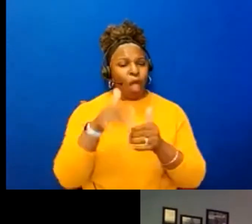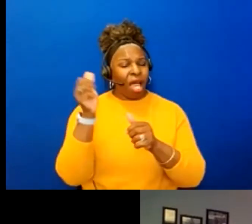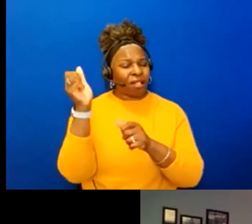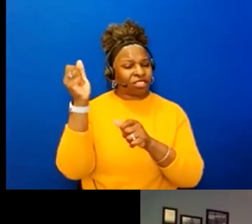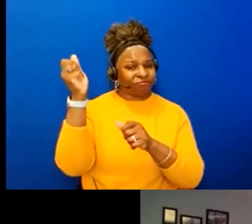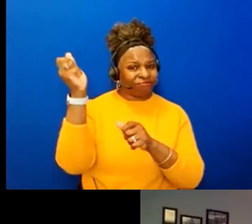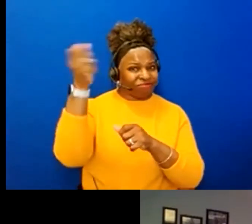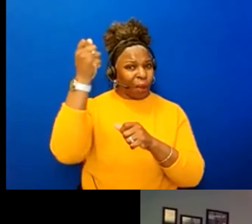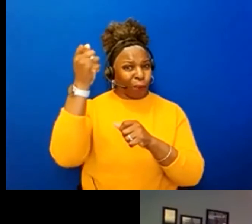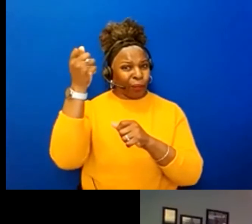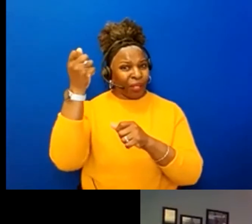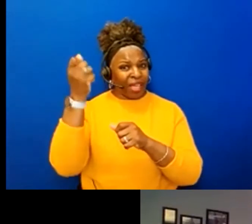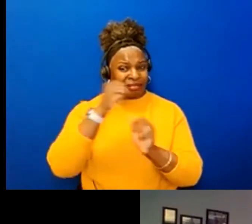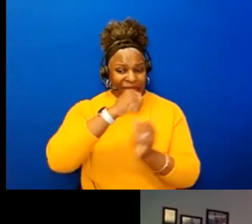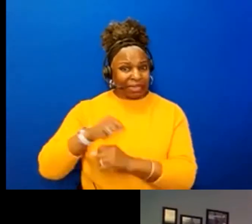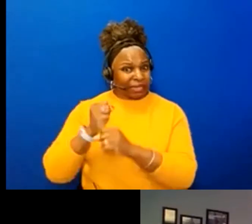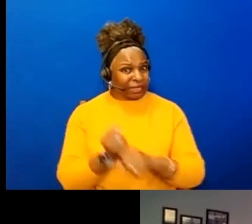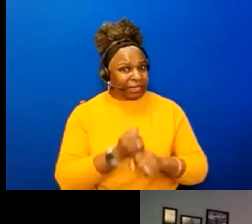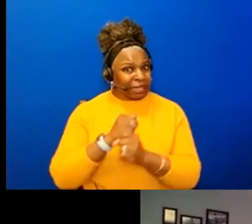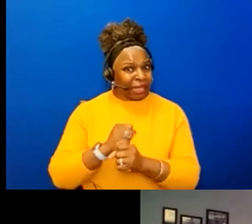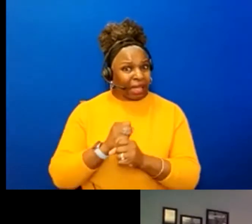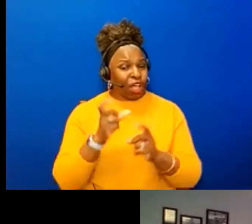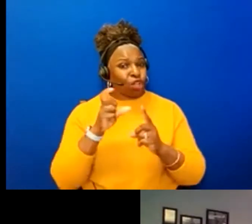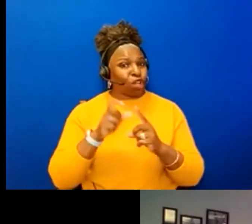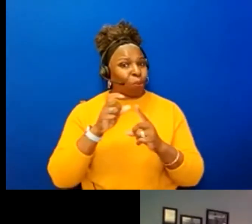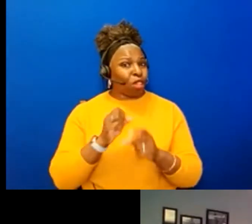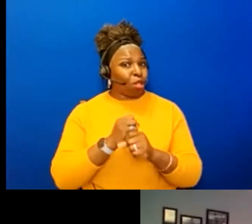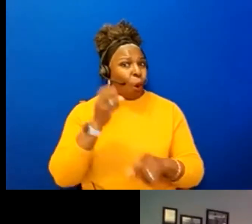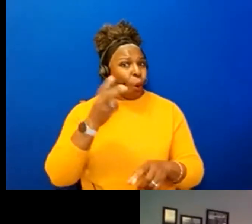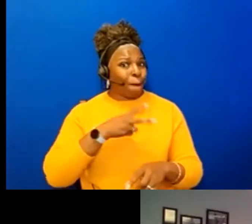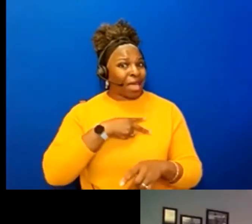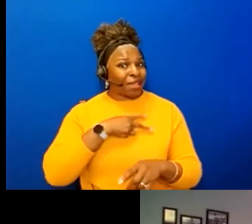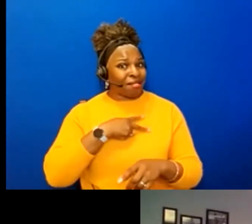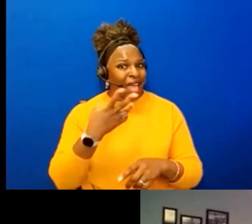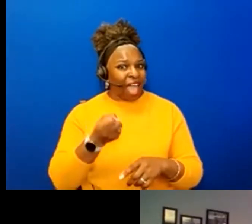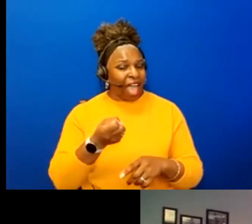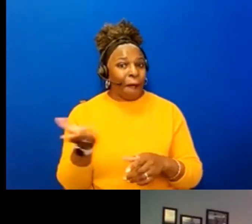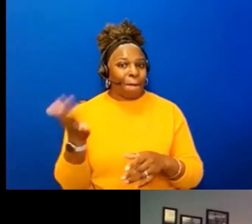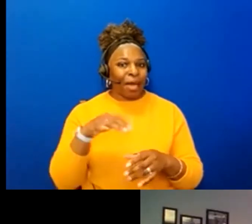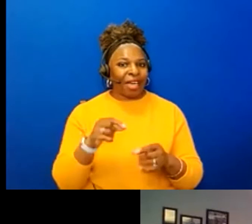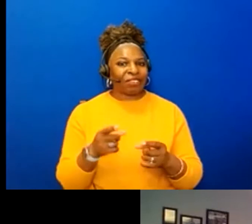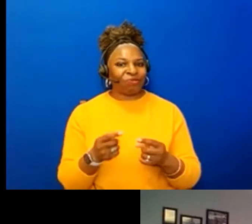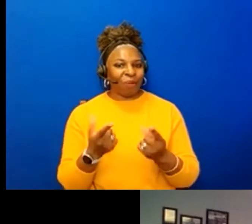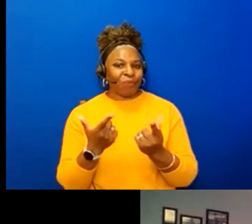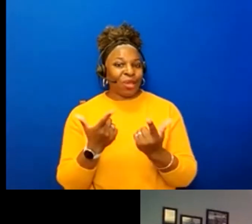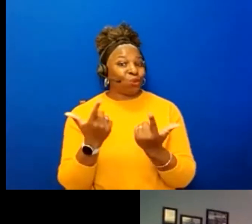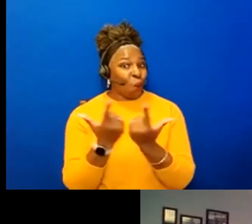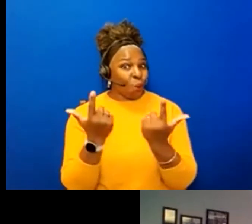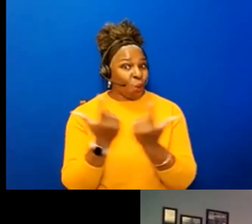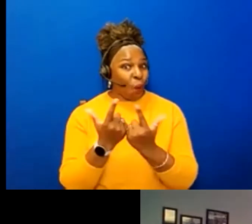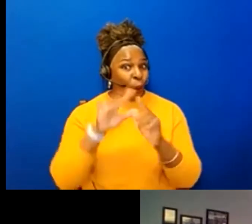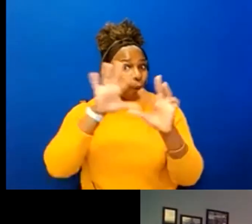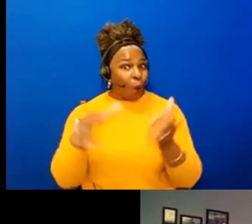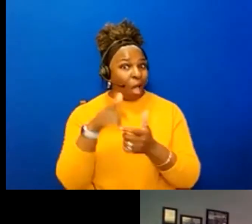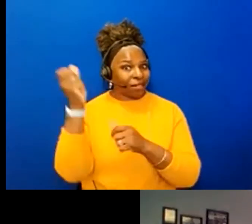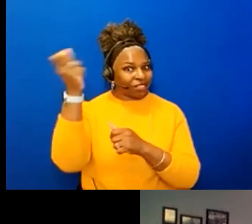and a double Paralympic gold medalist. And she's just come back from Tokyo and the World Championships. I